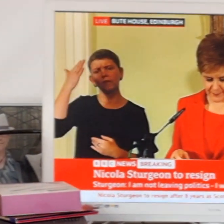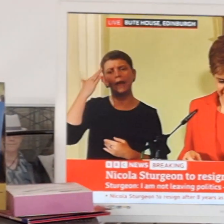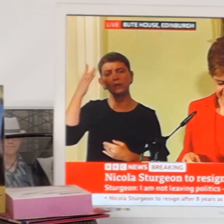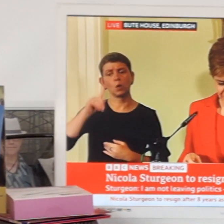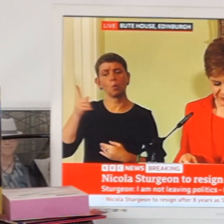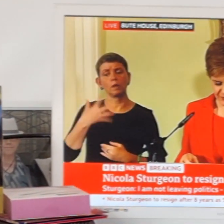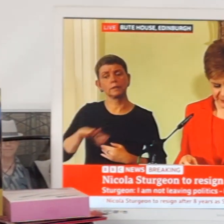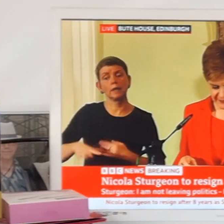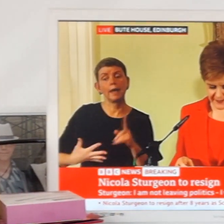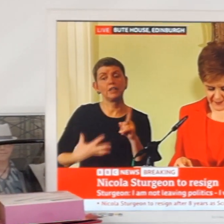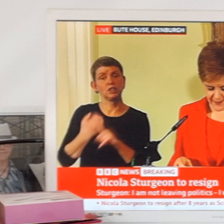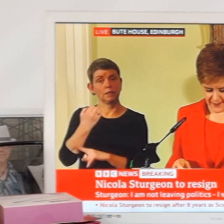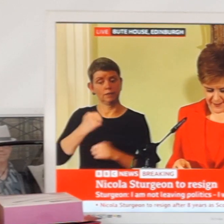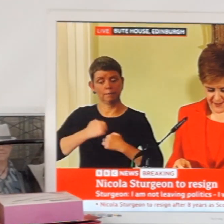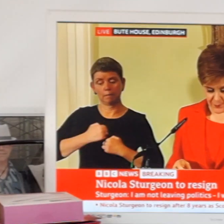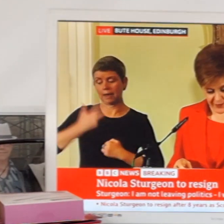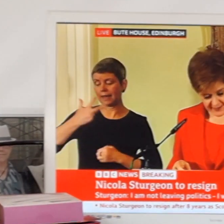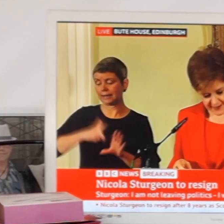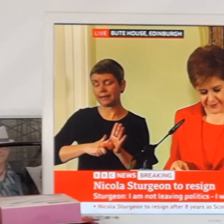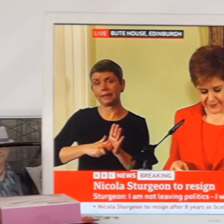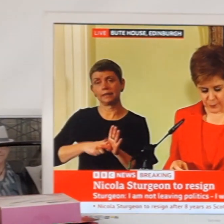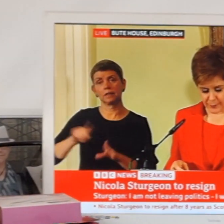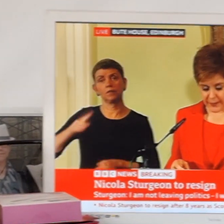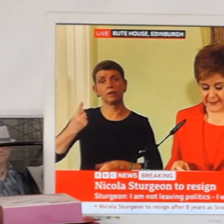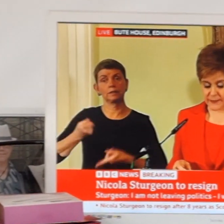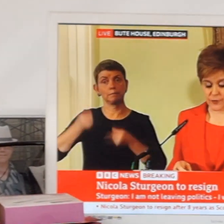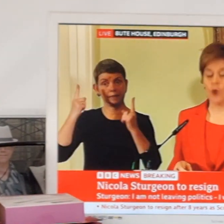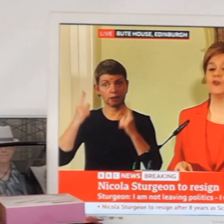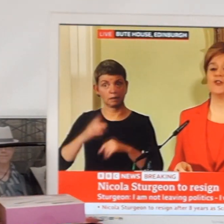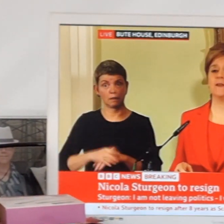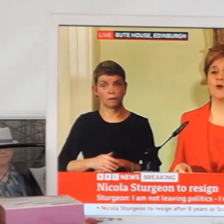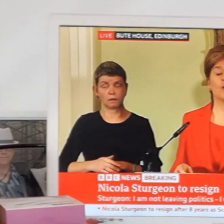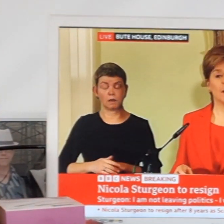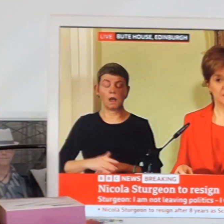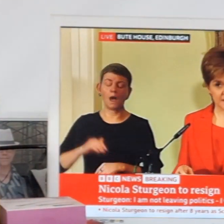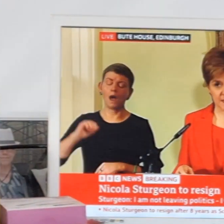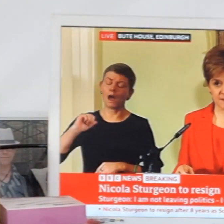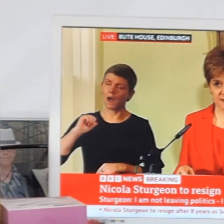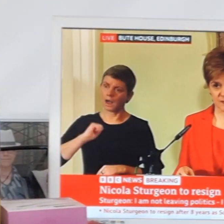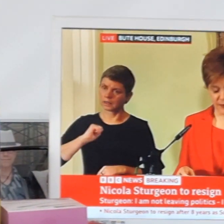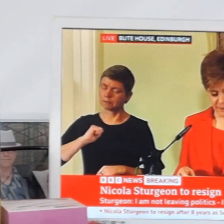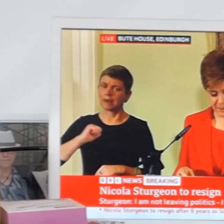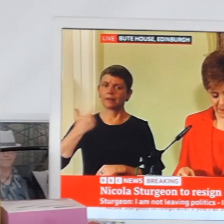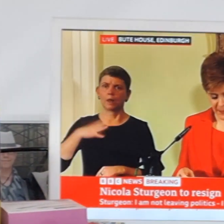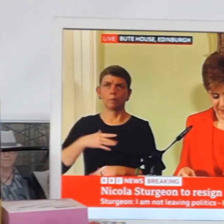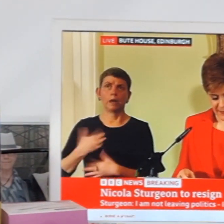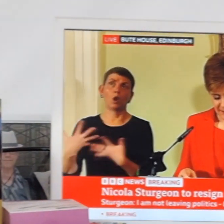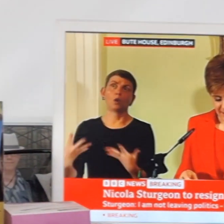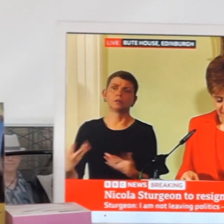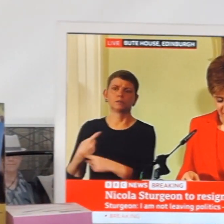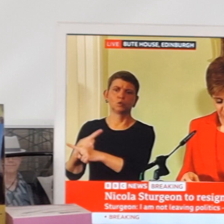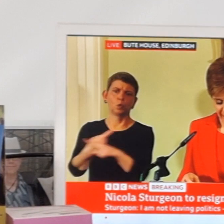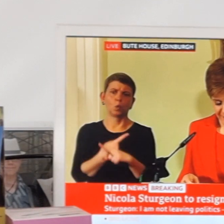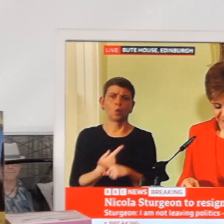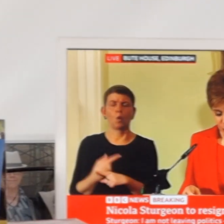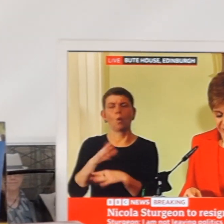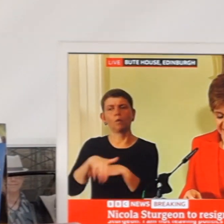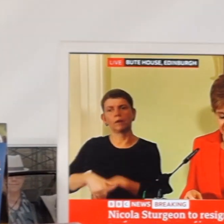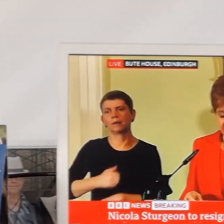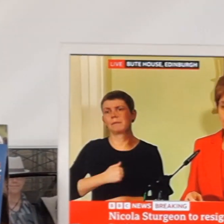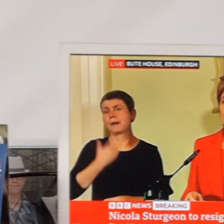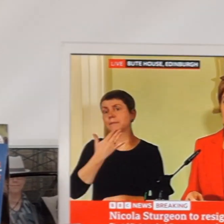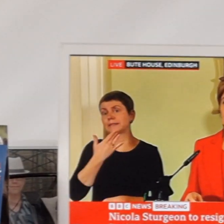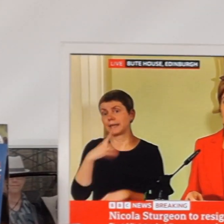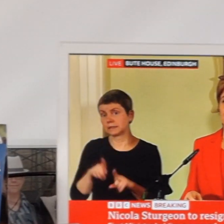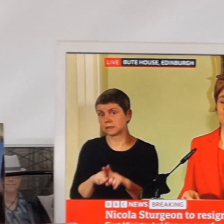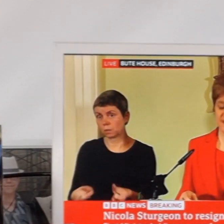during my time as First Minister. I'm pretty certain there will be plenty of commentary on my mistakes as well. I will have more to